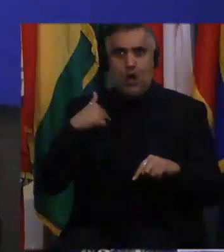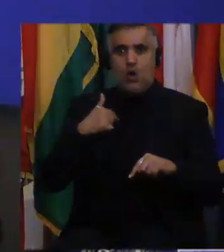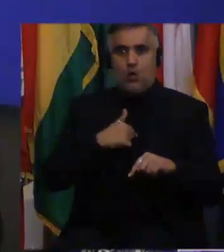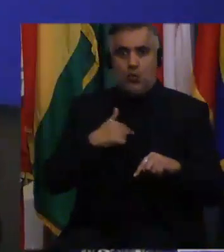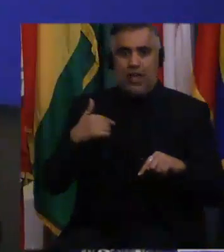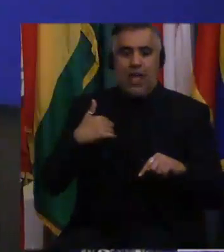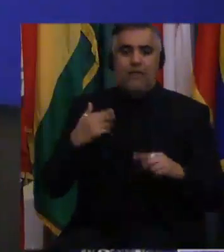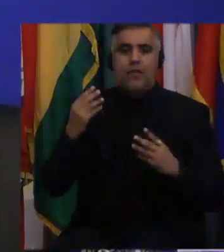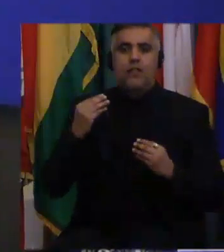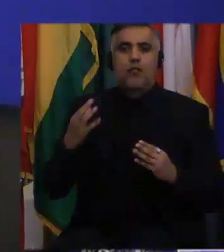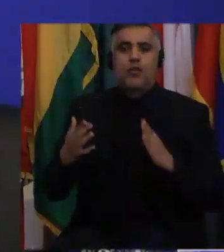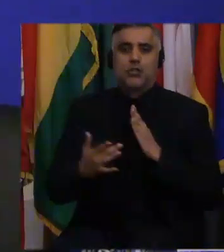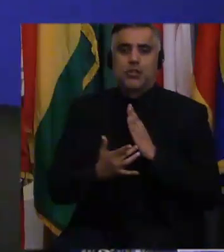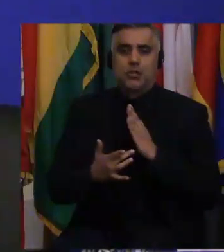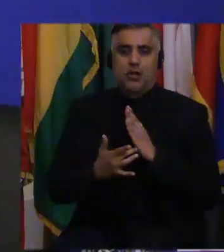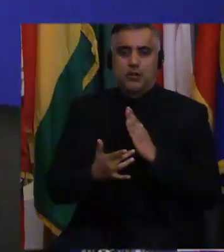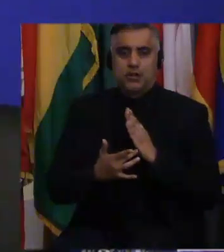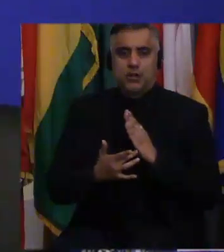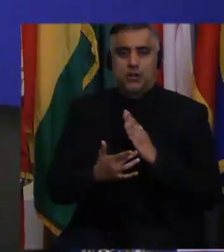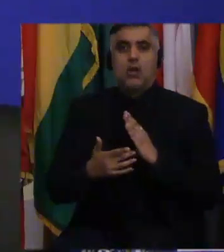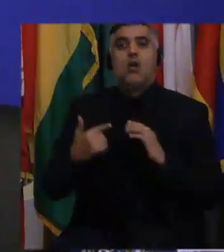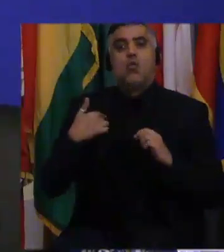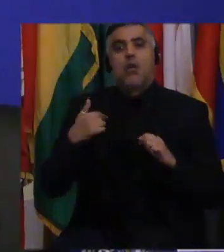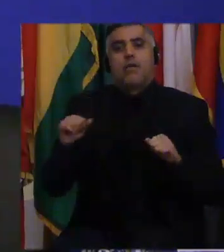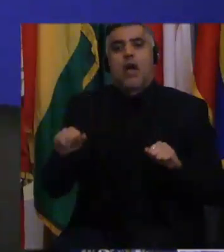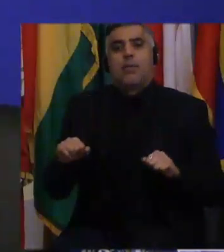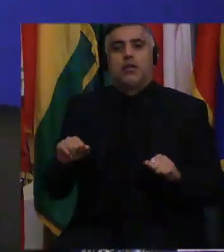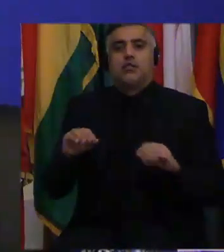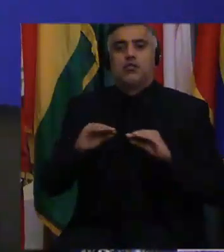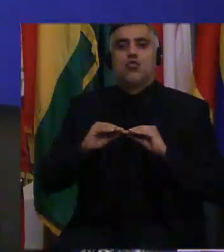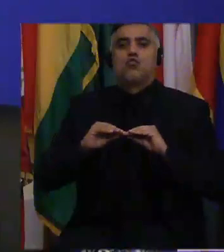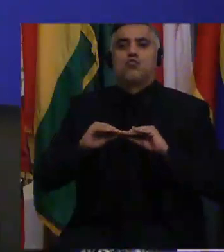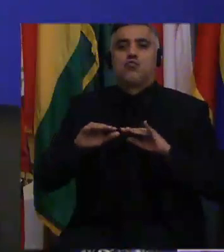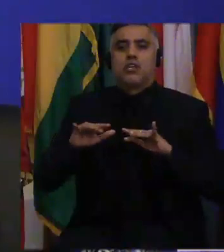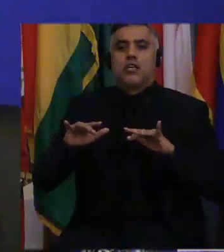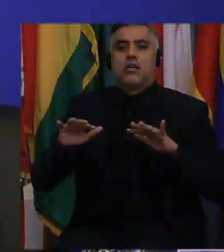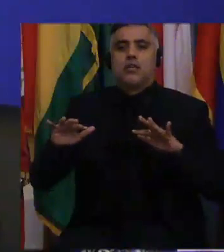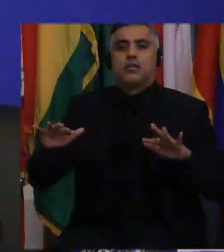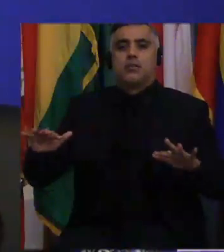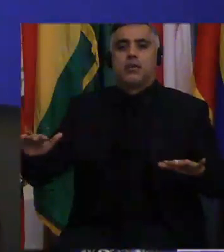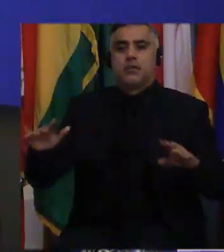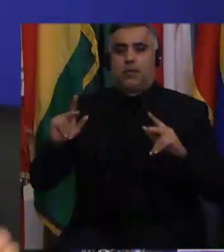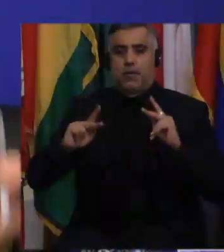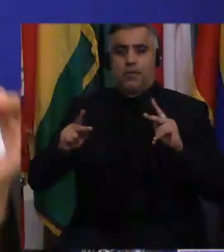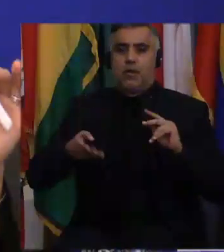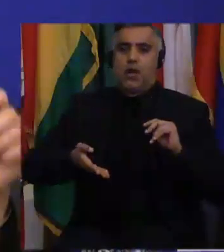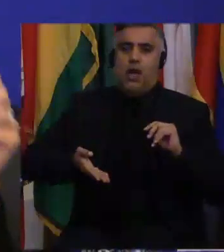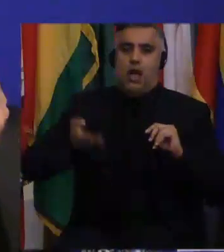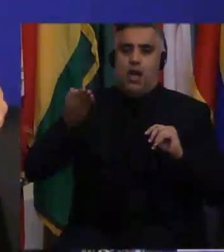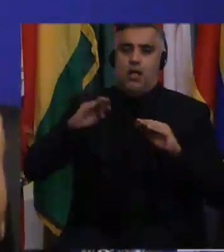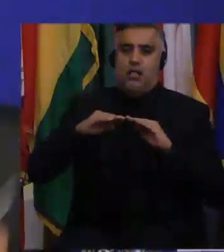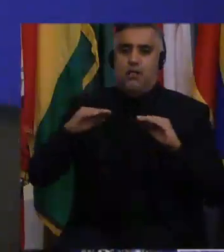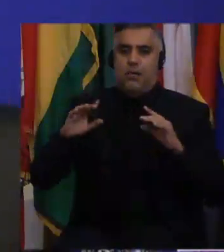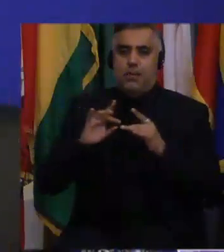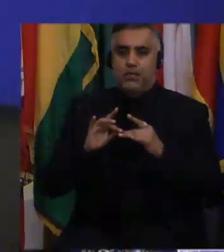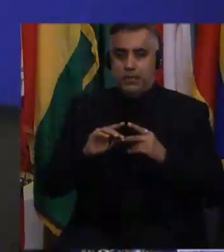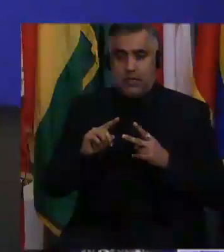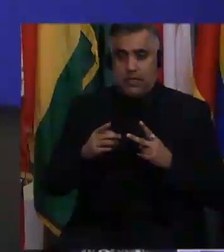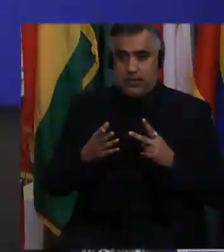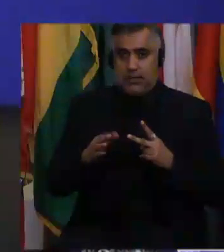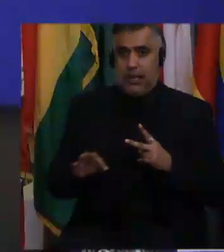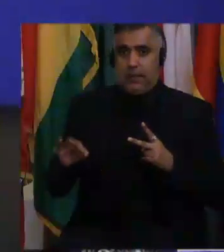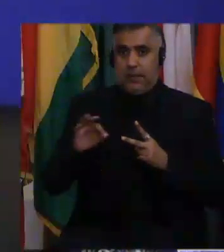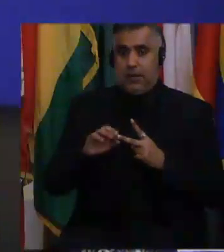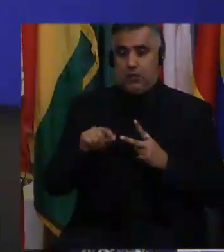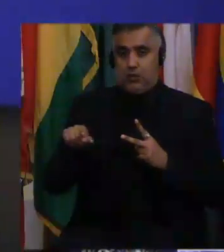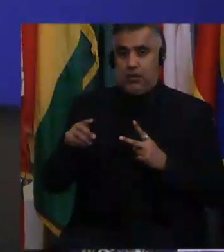is information technology. We have the ability to reach millions and millions of people with high-level messages, with things that really matter to